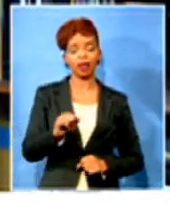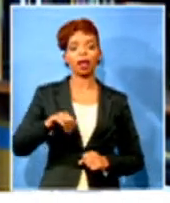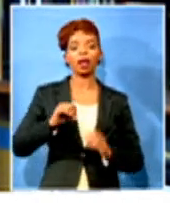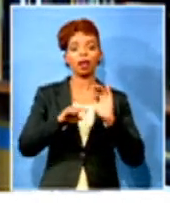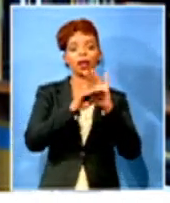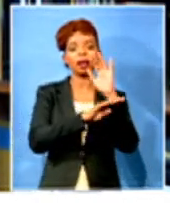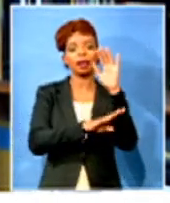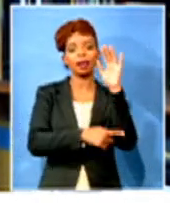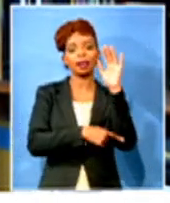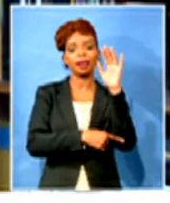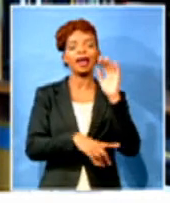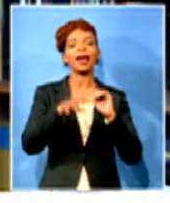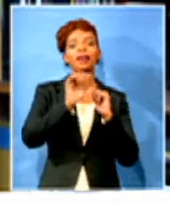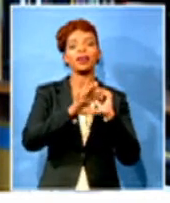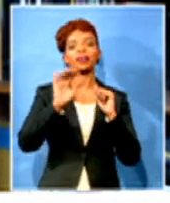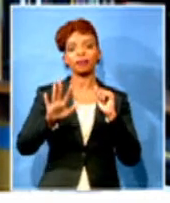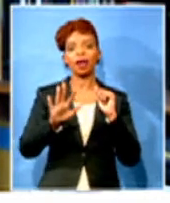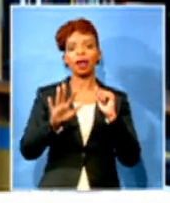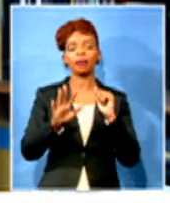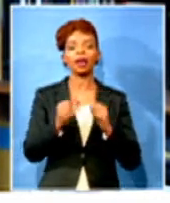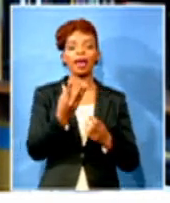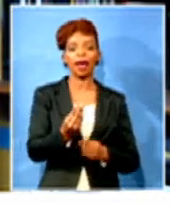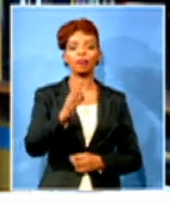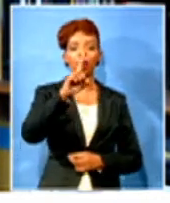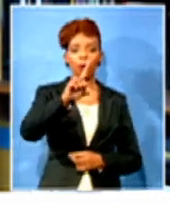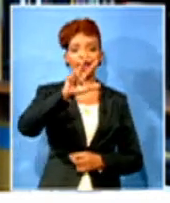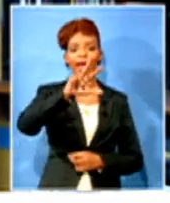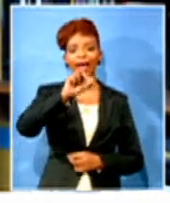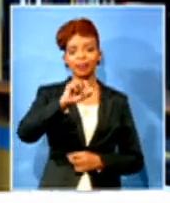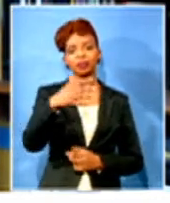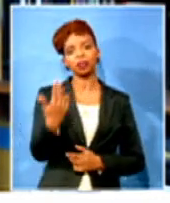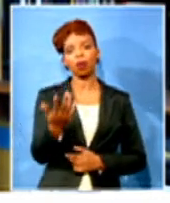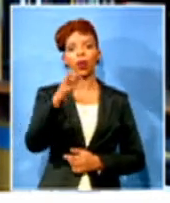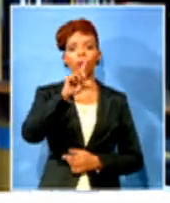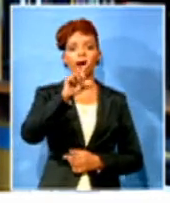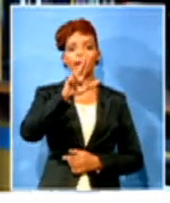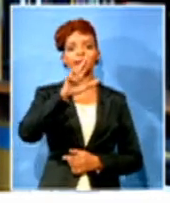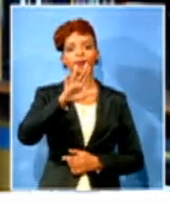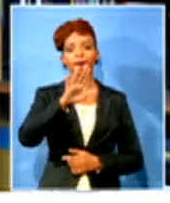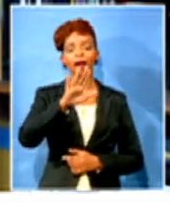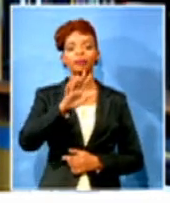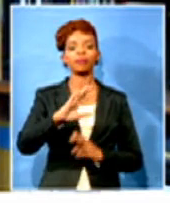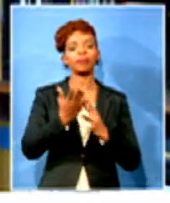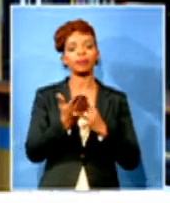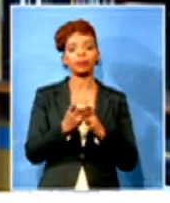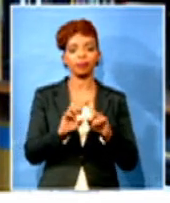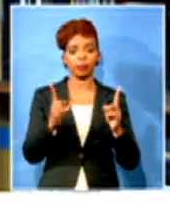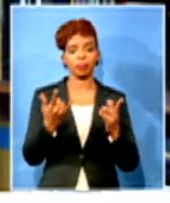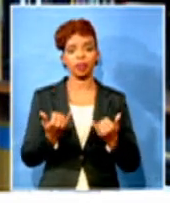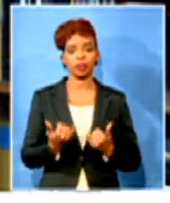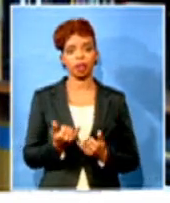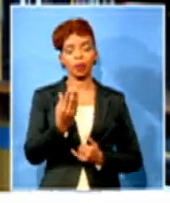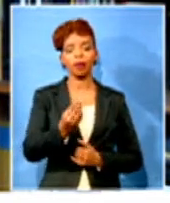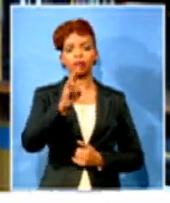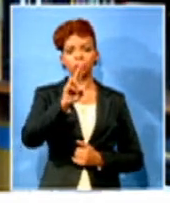about 180, 185 countries. Now we're 105th place out of roughly 205